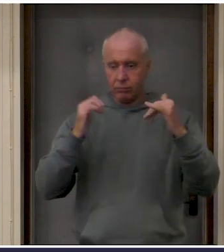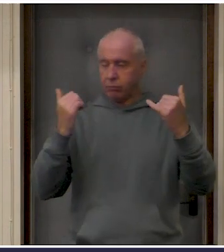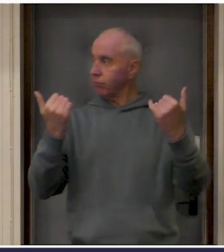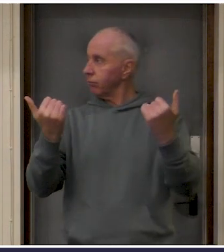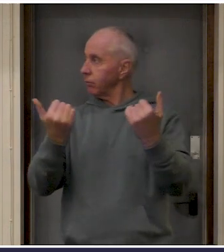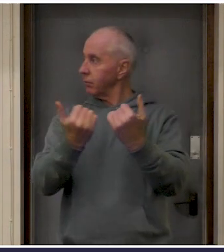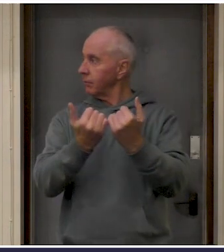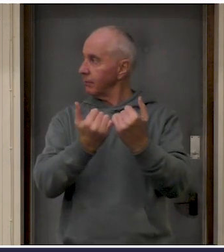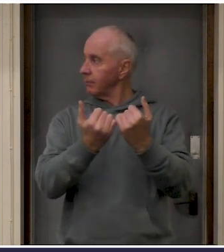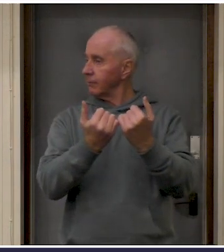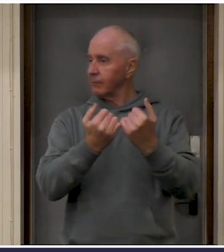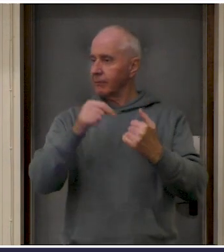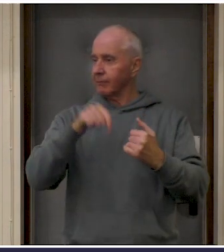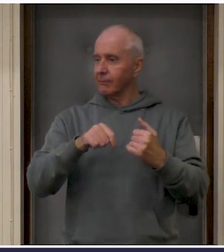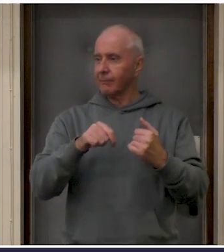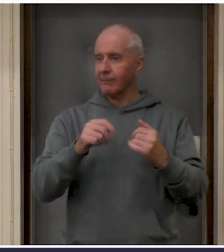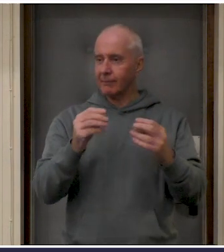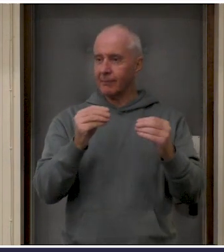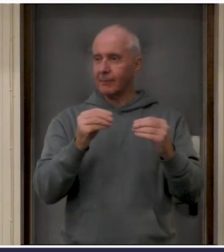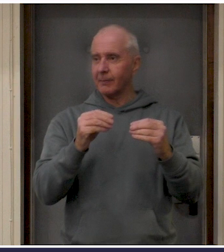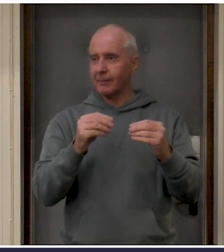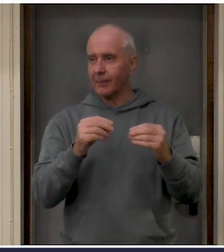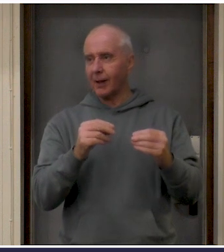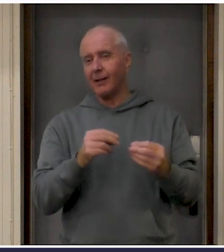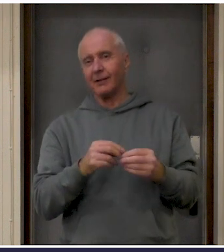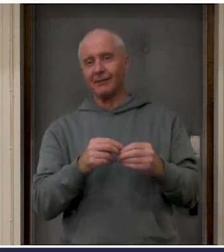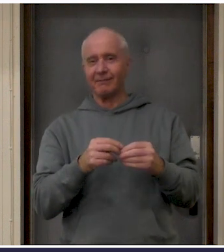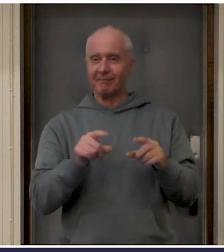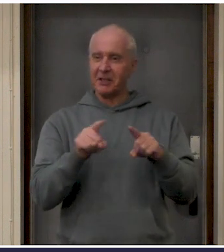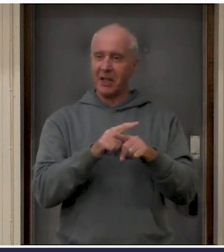Sorry, it's a Britannia Stadium, I should be saying, shouldn't I? Vale Park. Right.